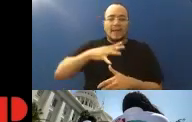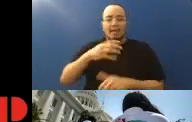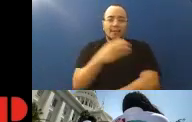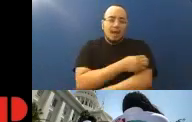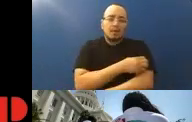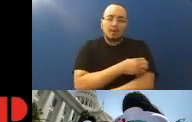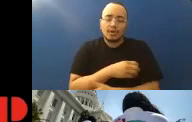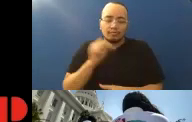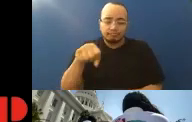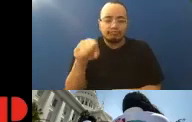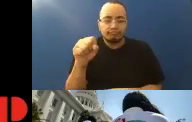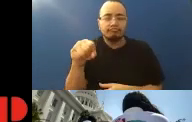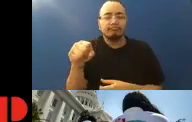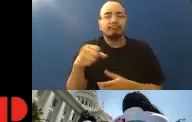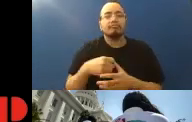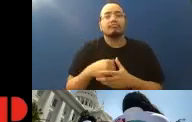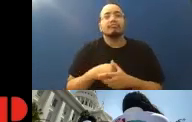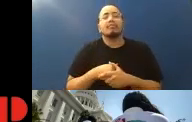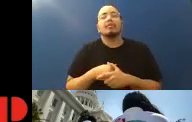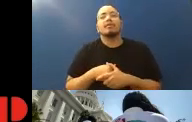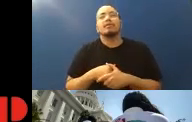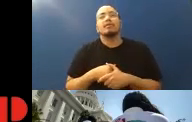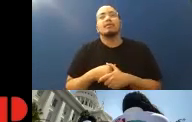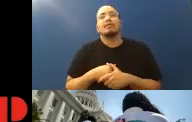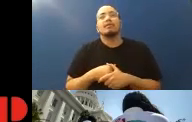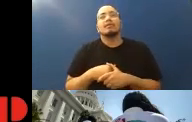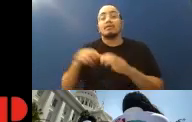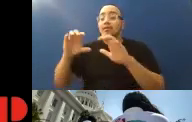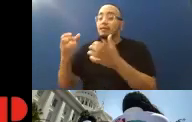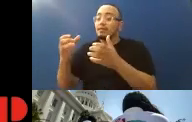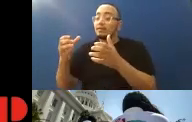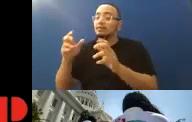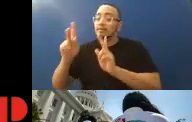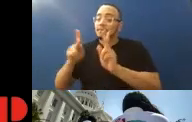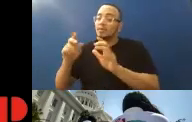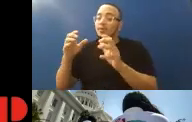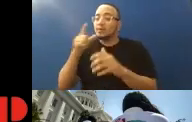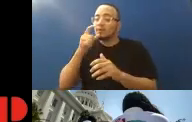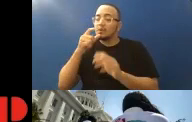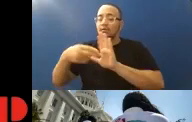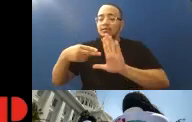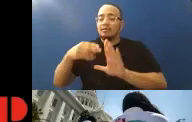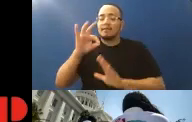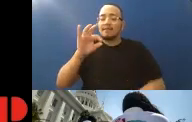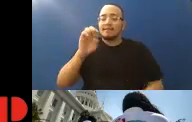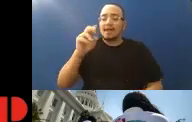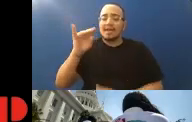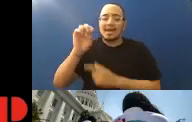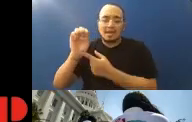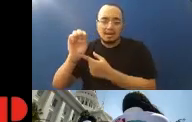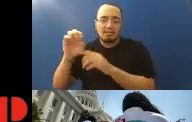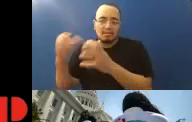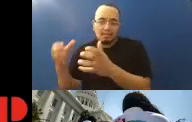have those who they consider to be feminine. I am feminine. And then we have ones that are